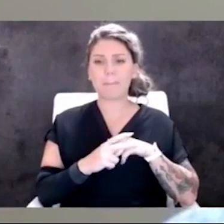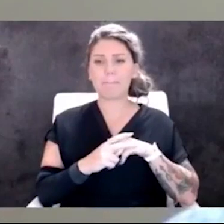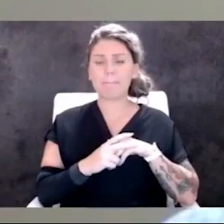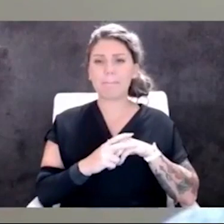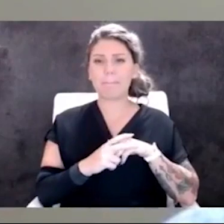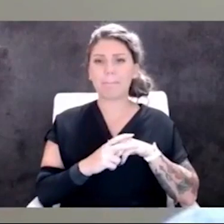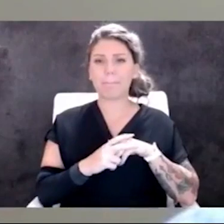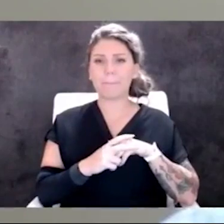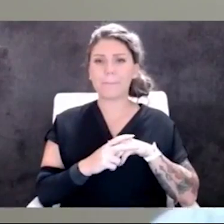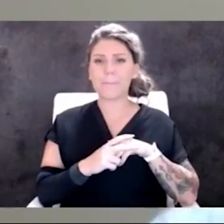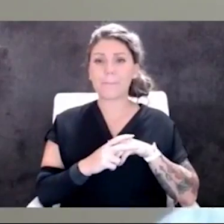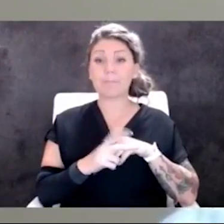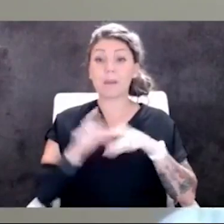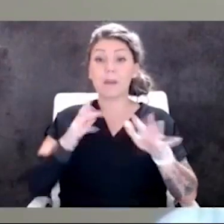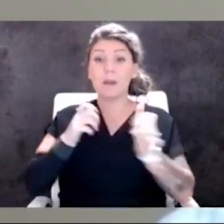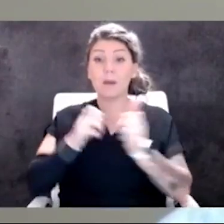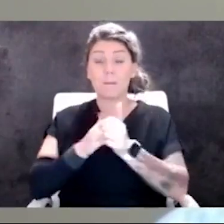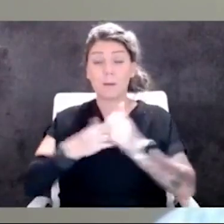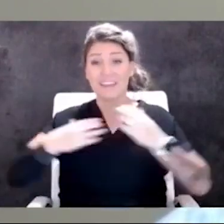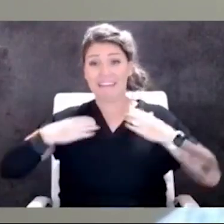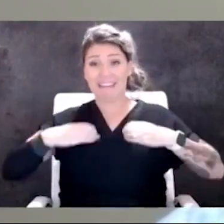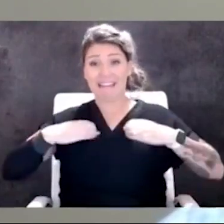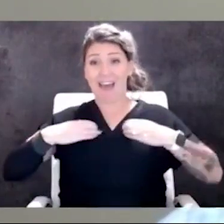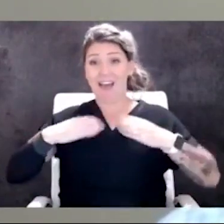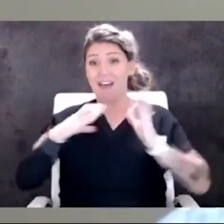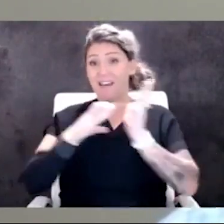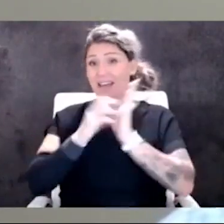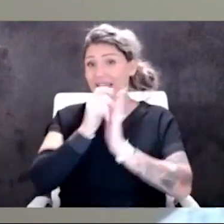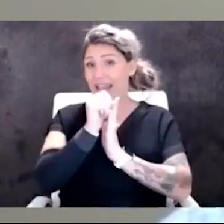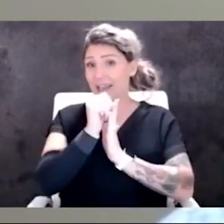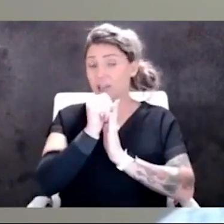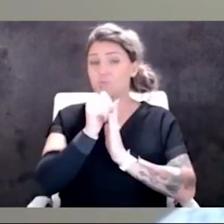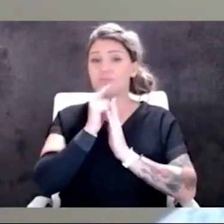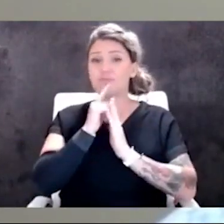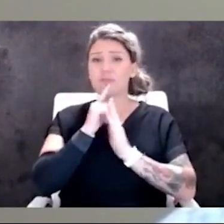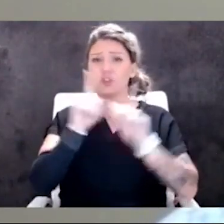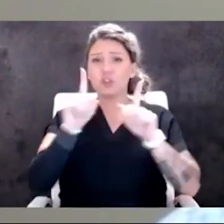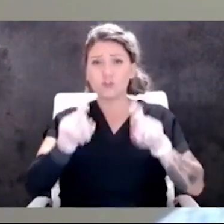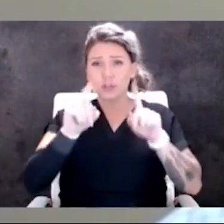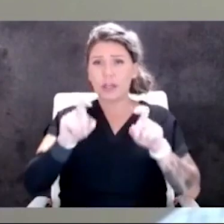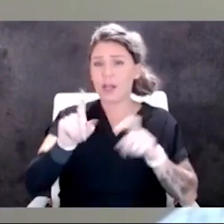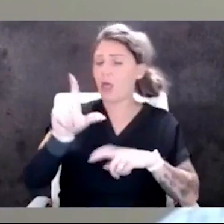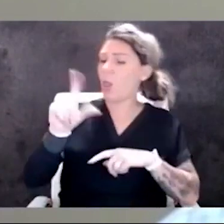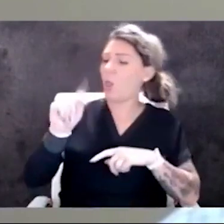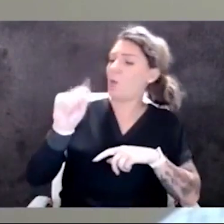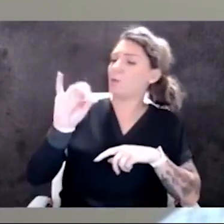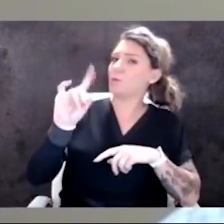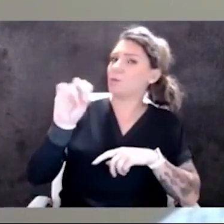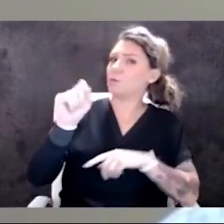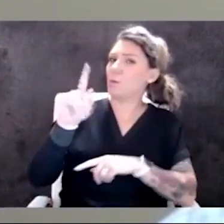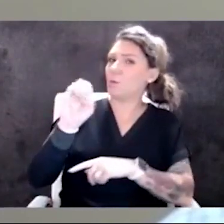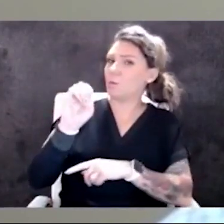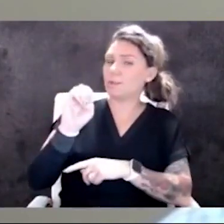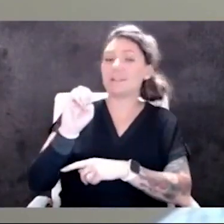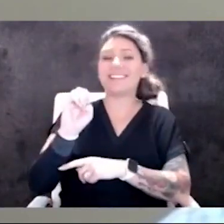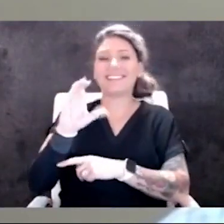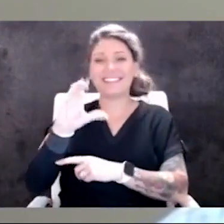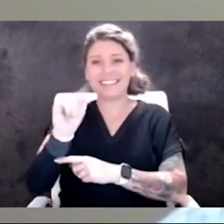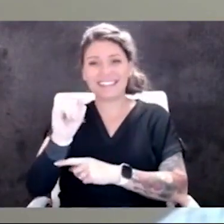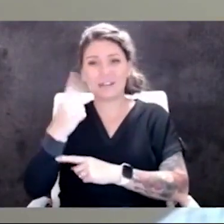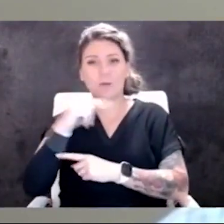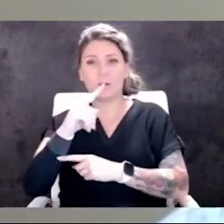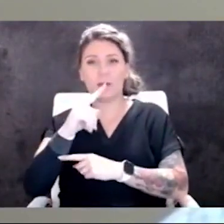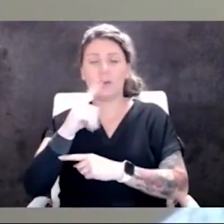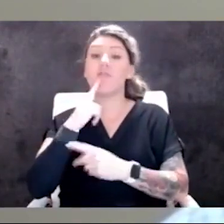the upcoming lung cancer screening, low-dose CT, as we are moving forward towards that in collaboration and being